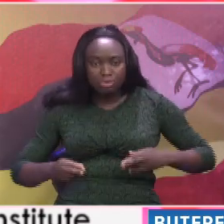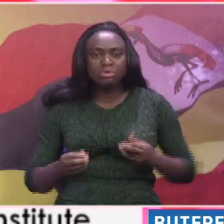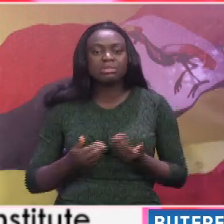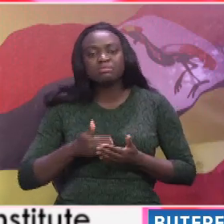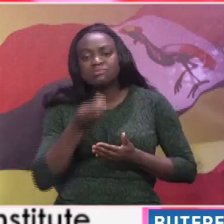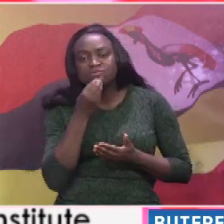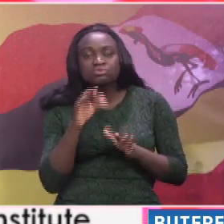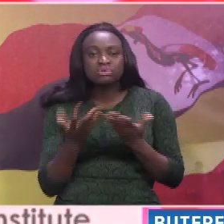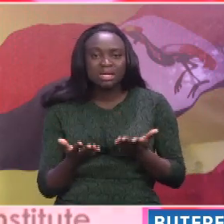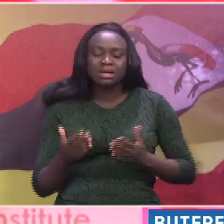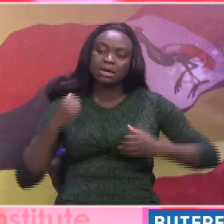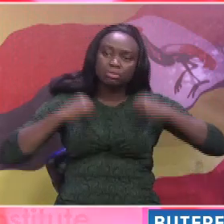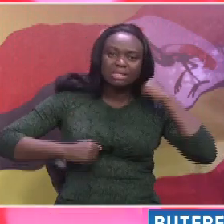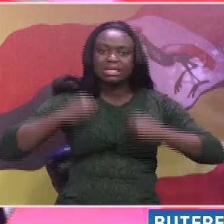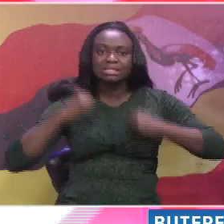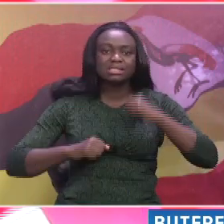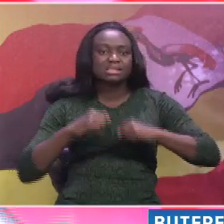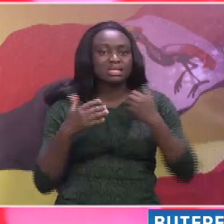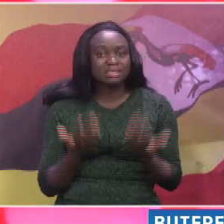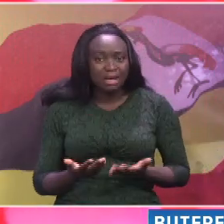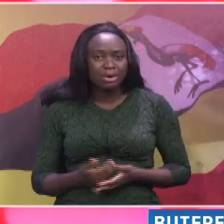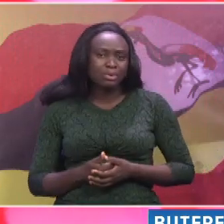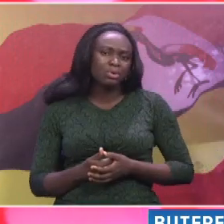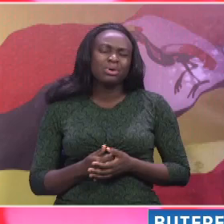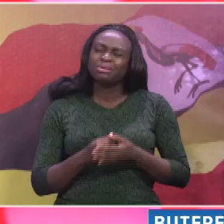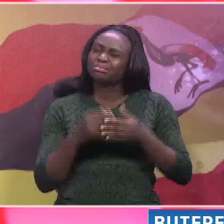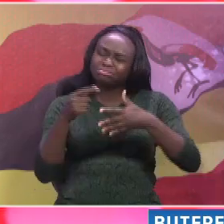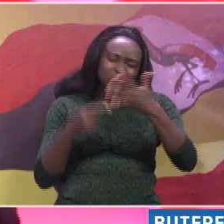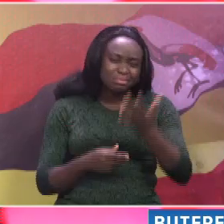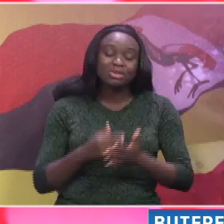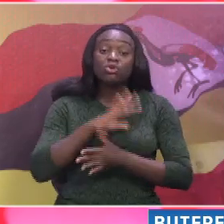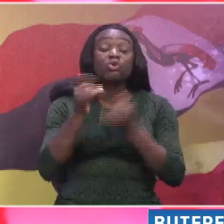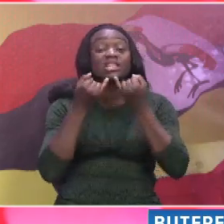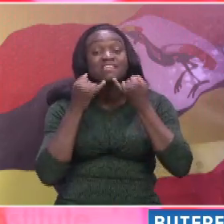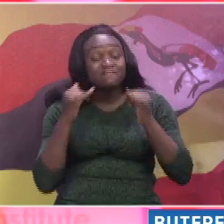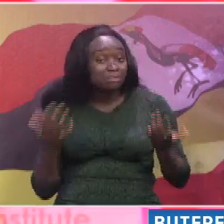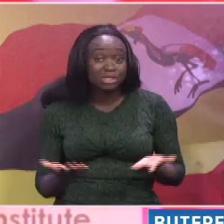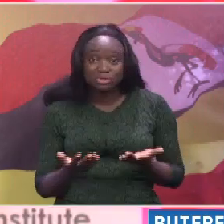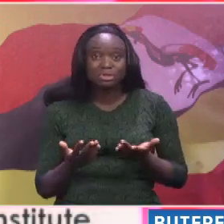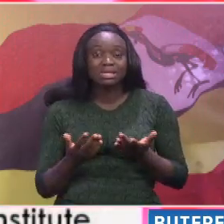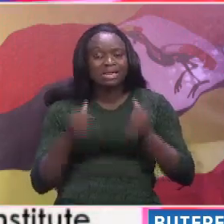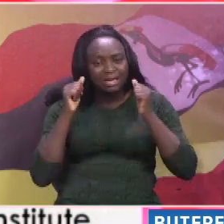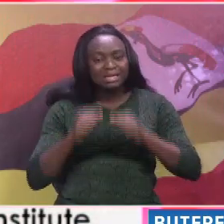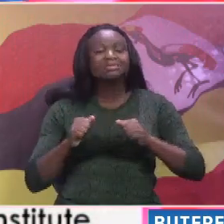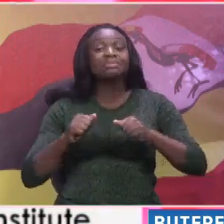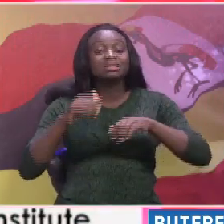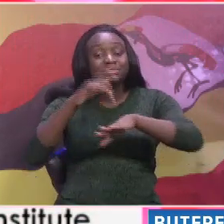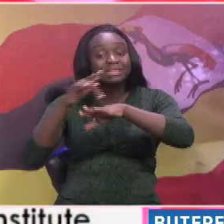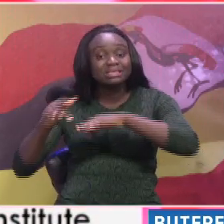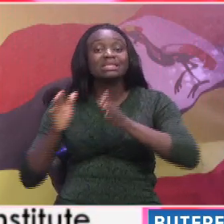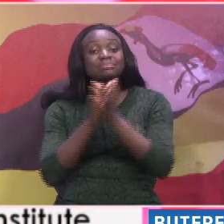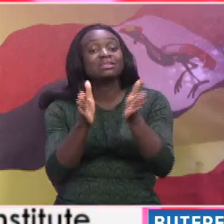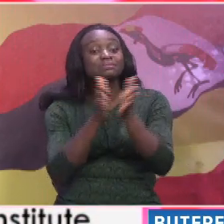feeding, the exercises, the rehabilitation? It is information, and it must be told in all